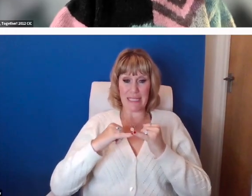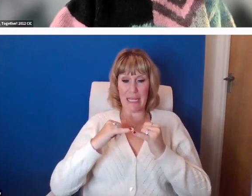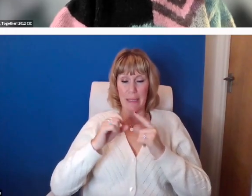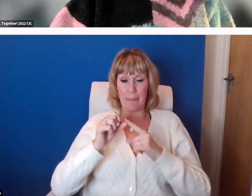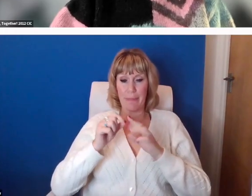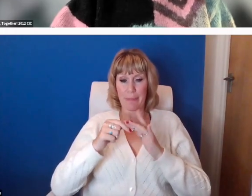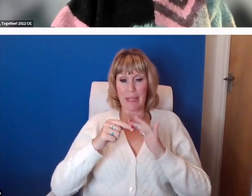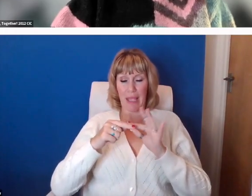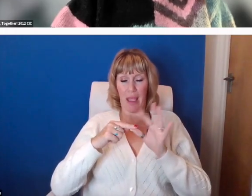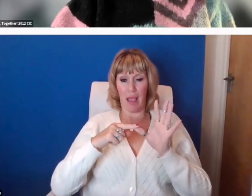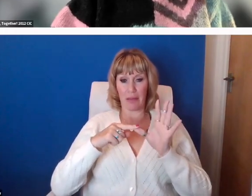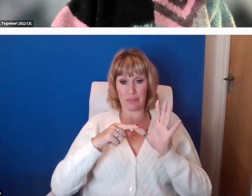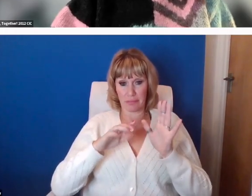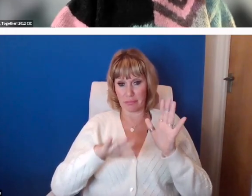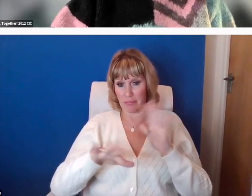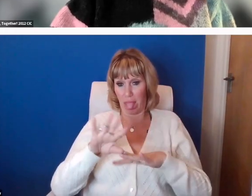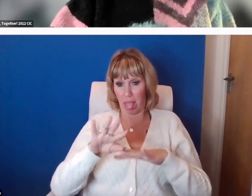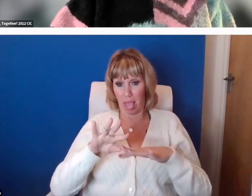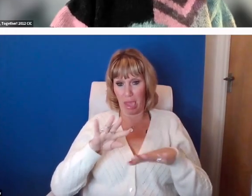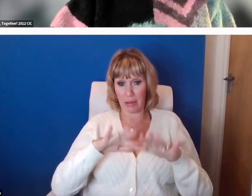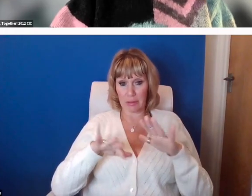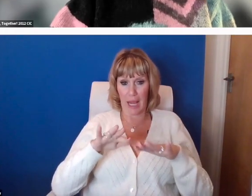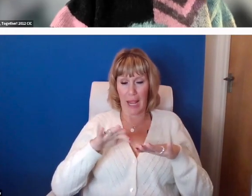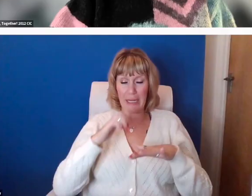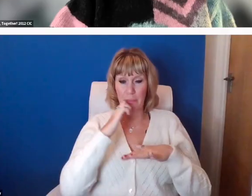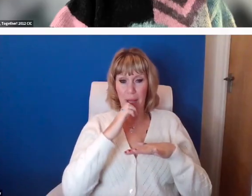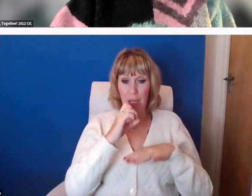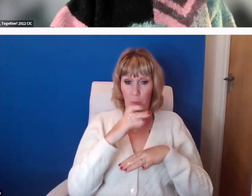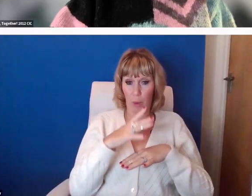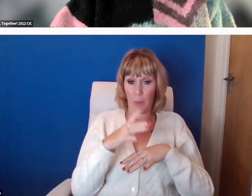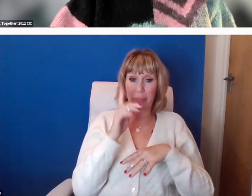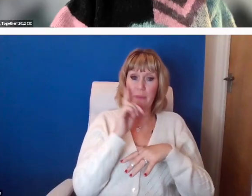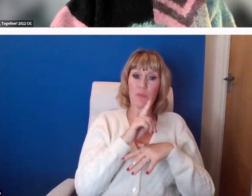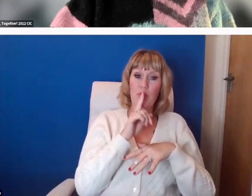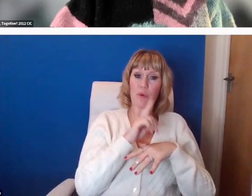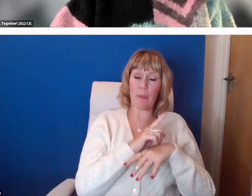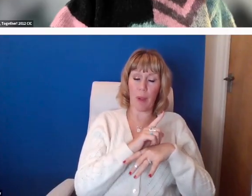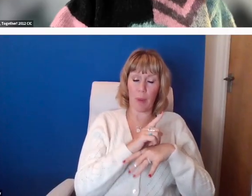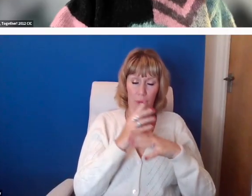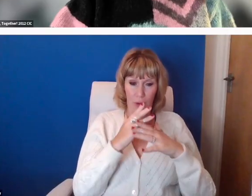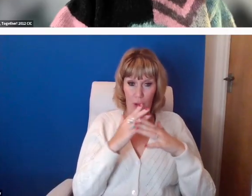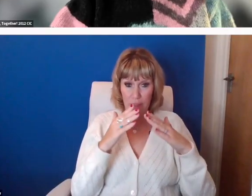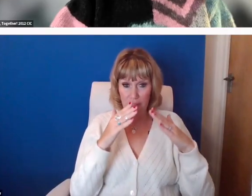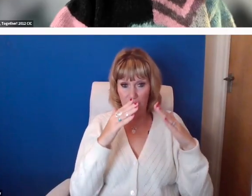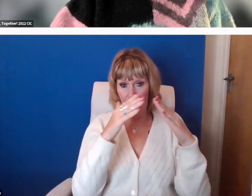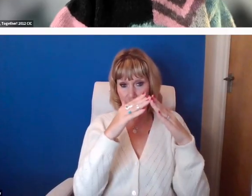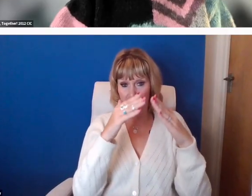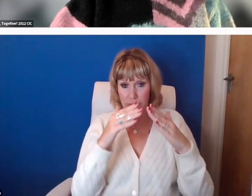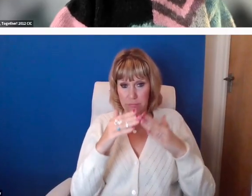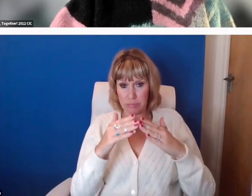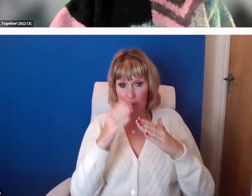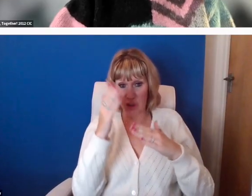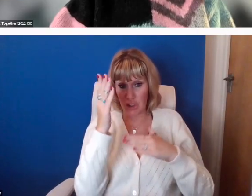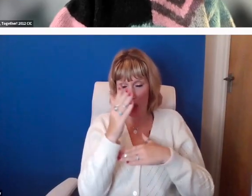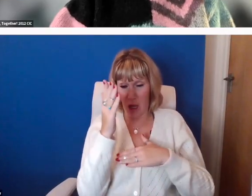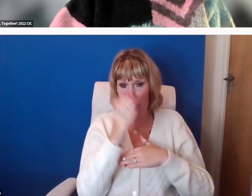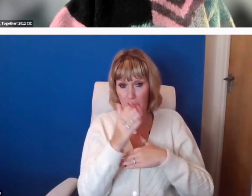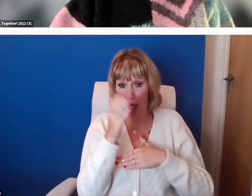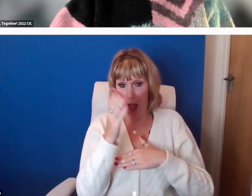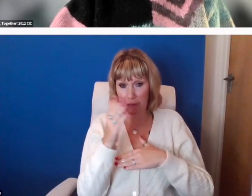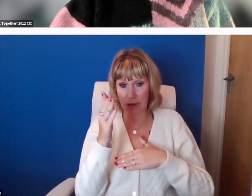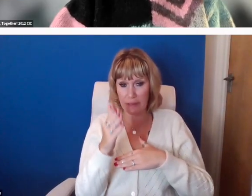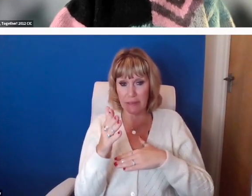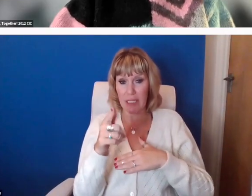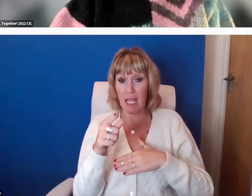black and white side profile of a woman overlaid with angular shard-like lines. The center panel is a sepia